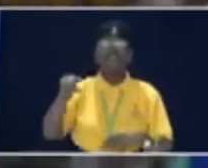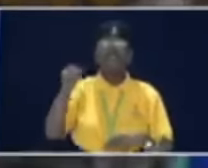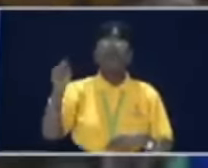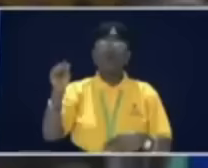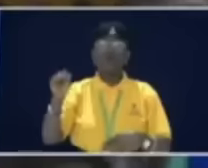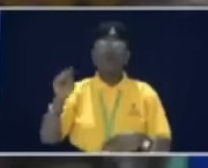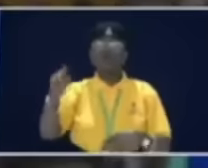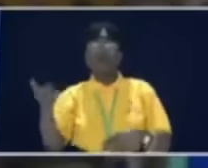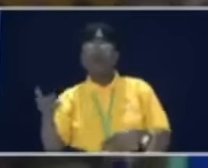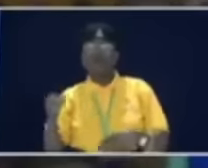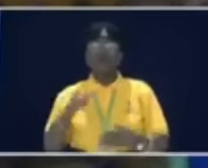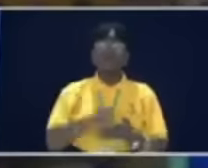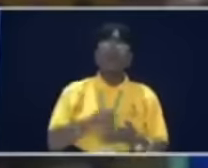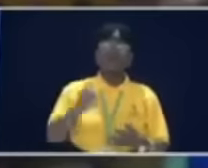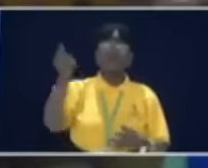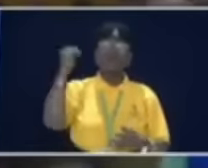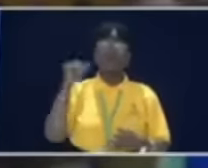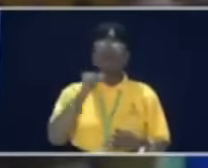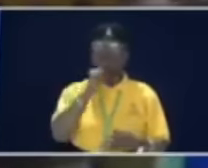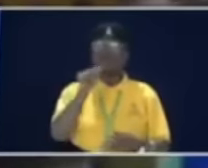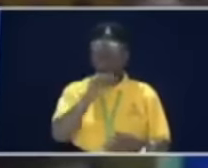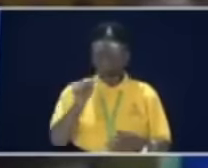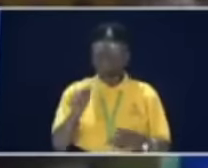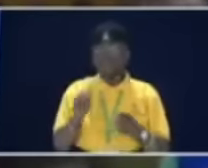it was not a gentle shout.